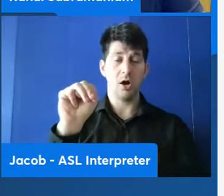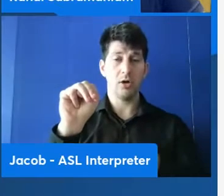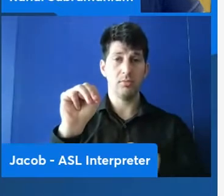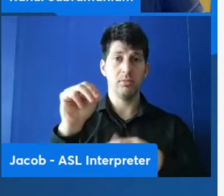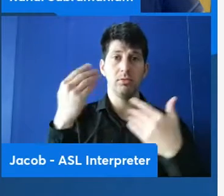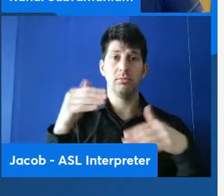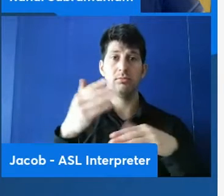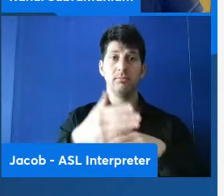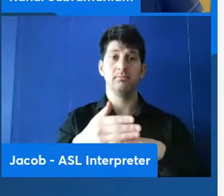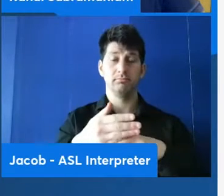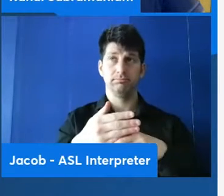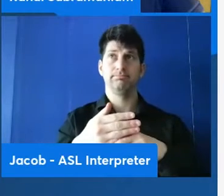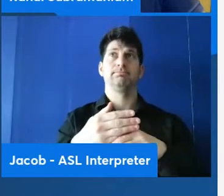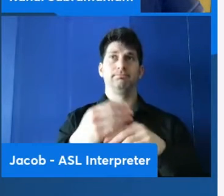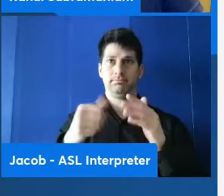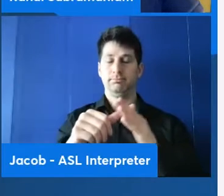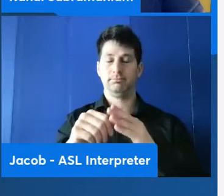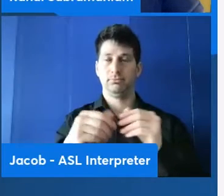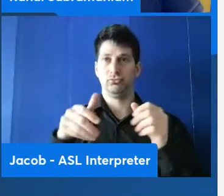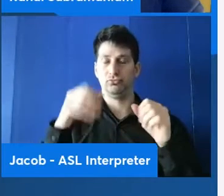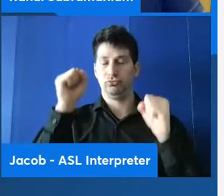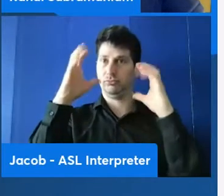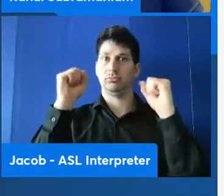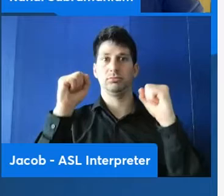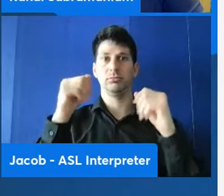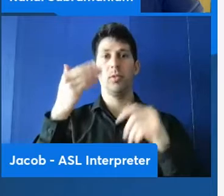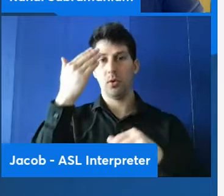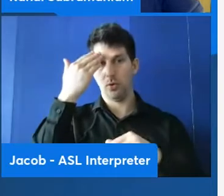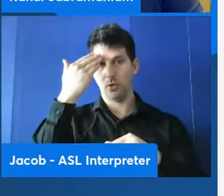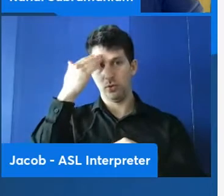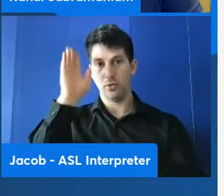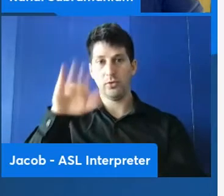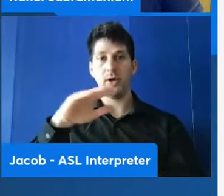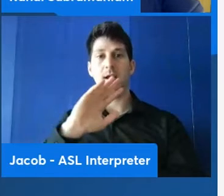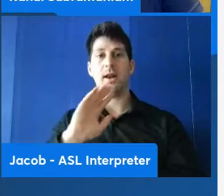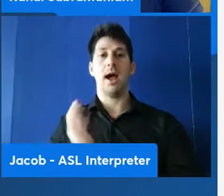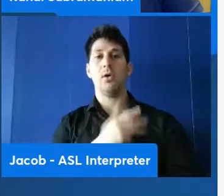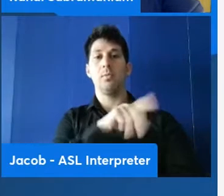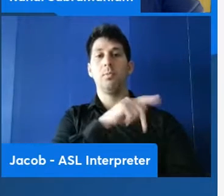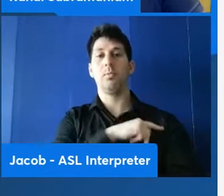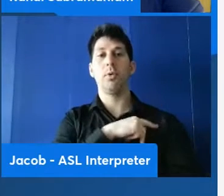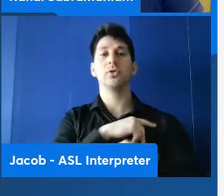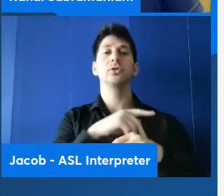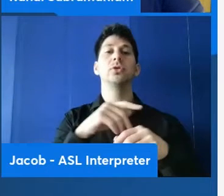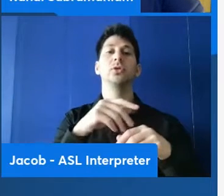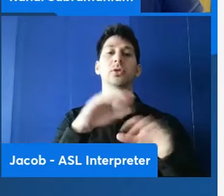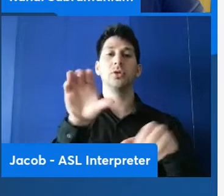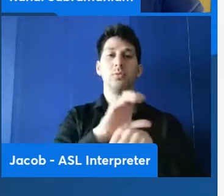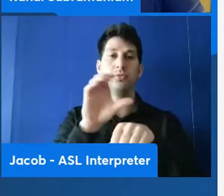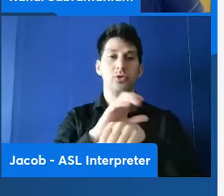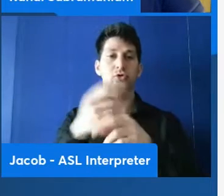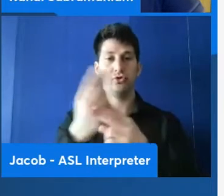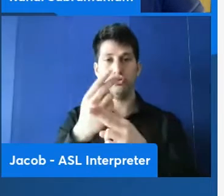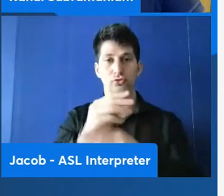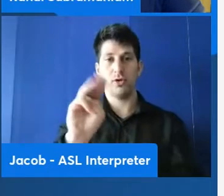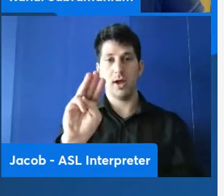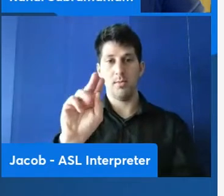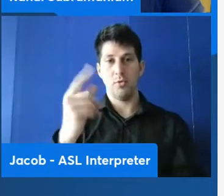really impressive. And I know you and I both run on our personal computers Apple M1